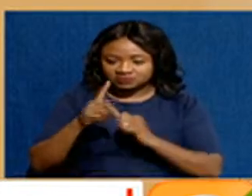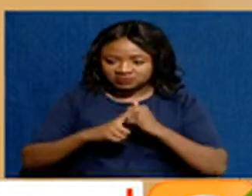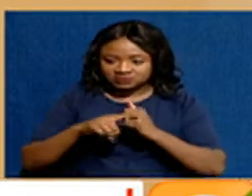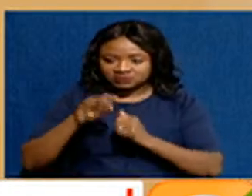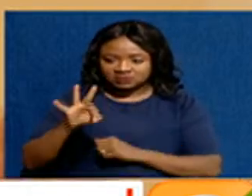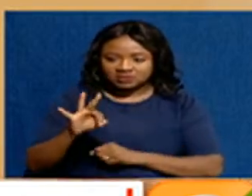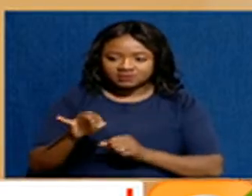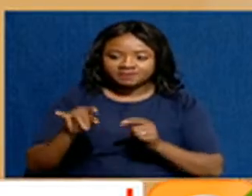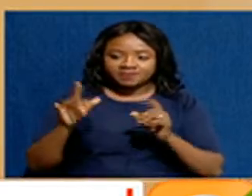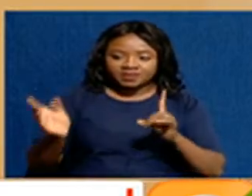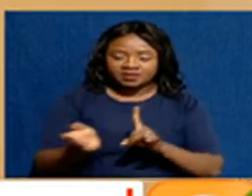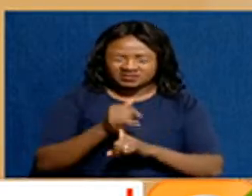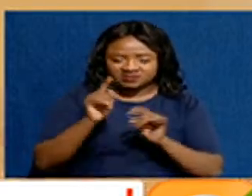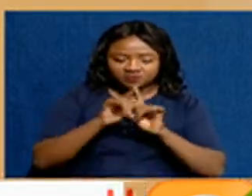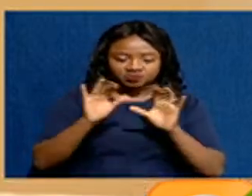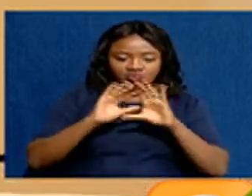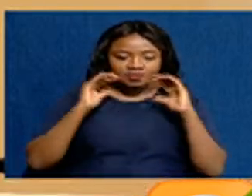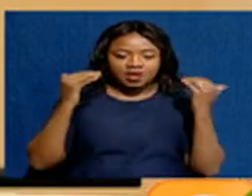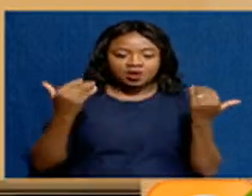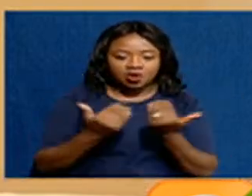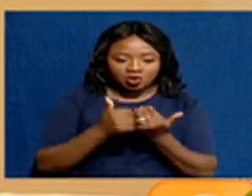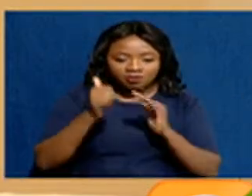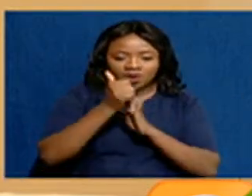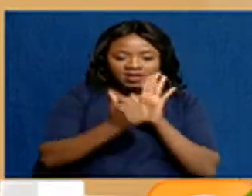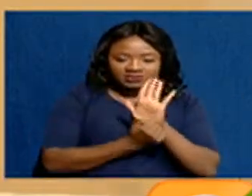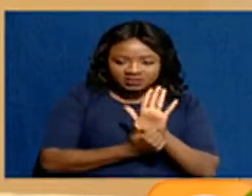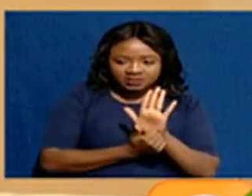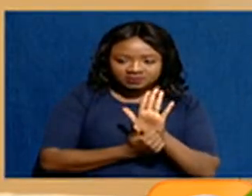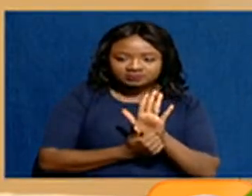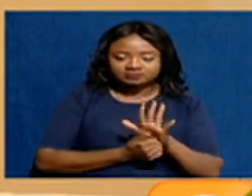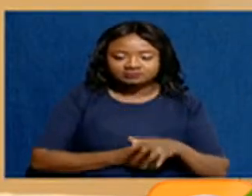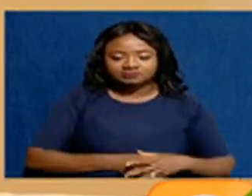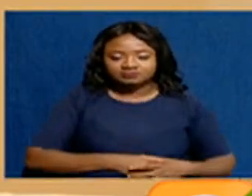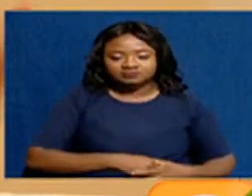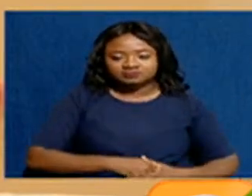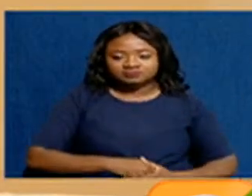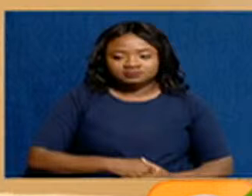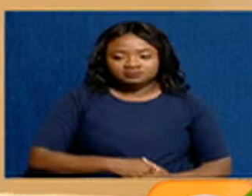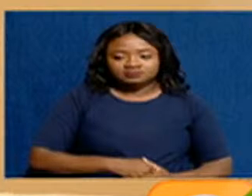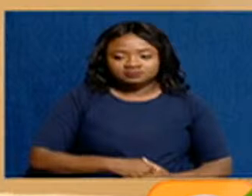also the global agenda, which is the Agenda 2030, which is